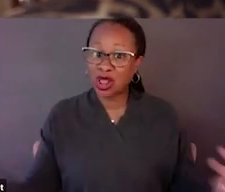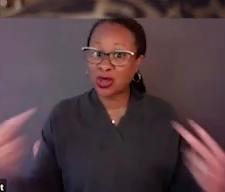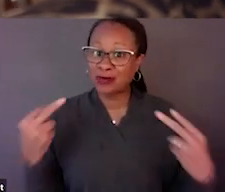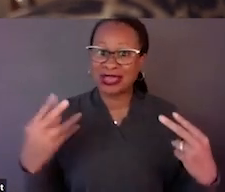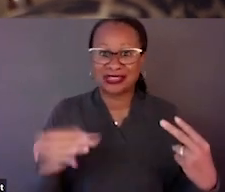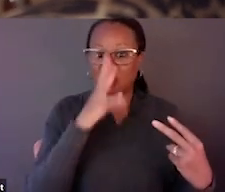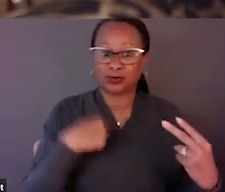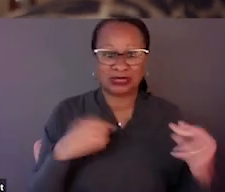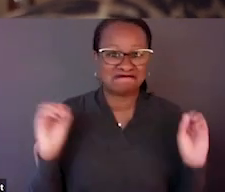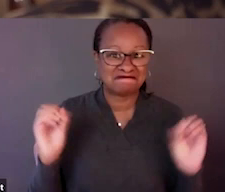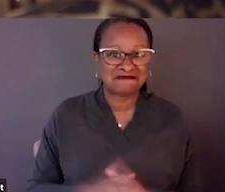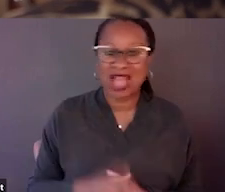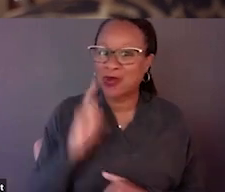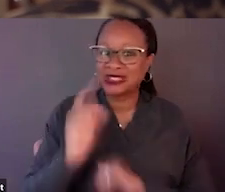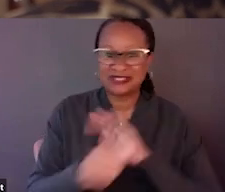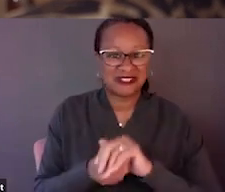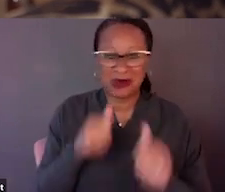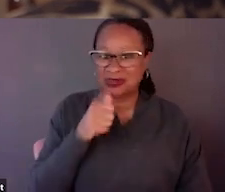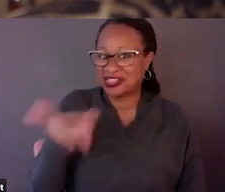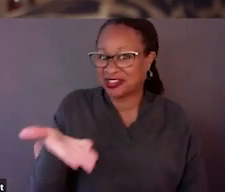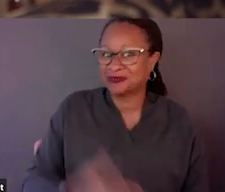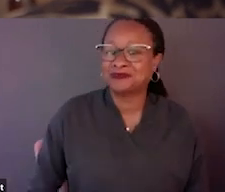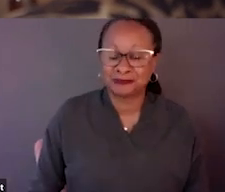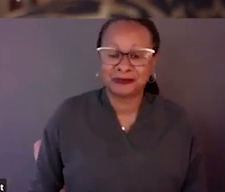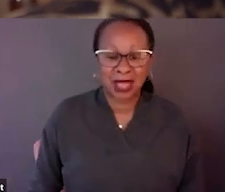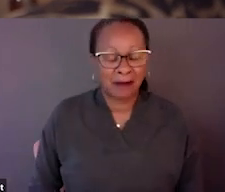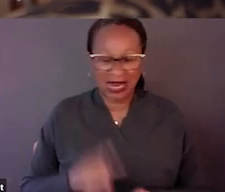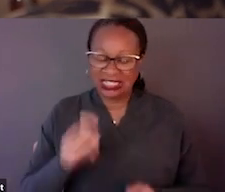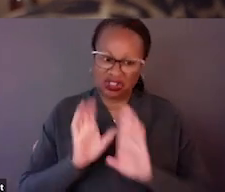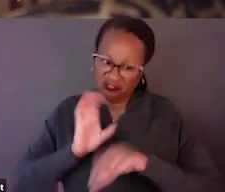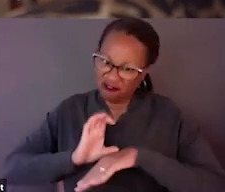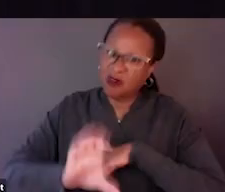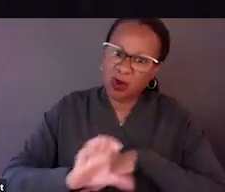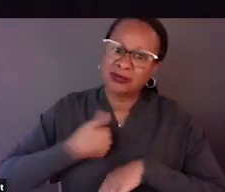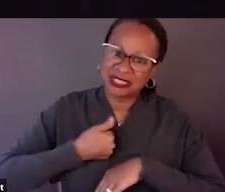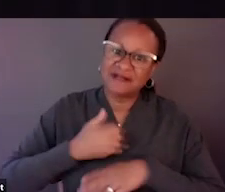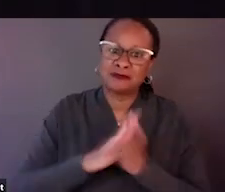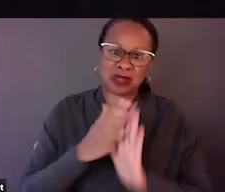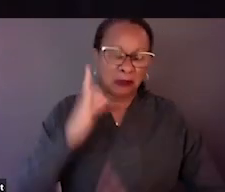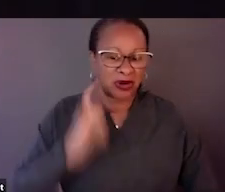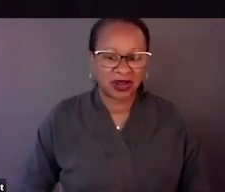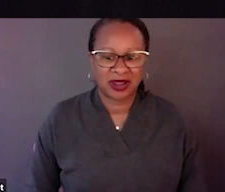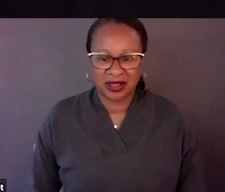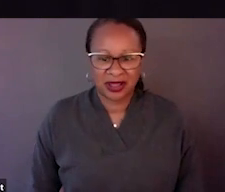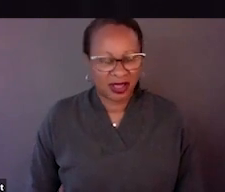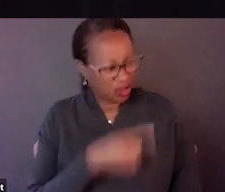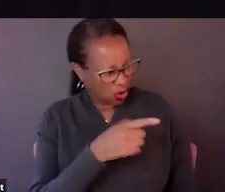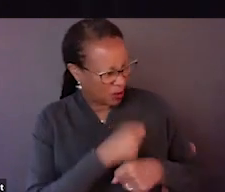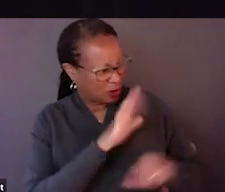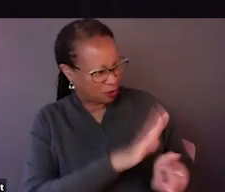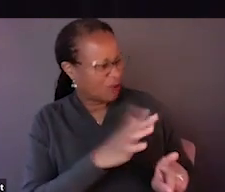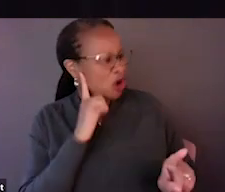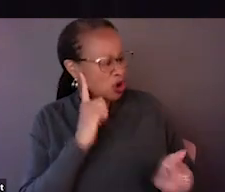to me. Really? I was invisible in that room, but wow. I had to make myself heard. You make yourself heard with every